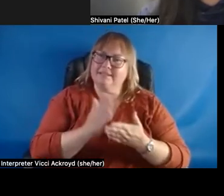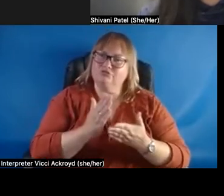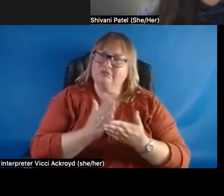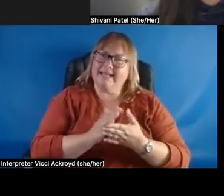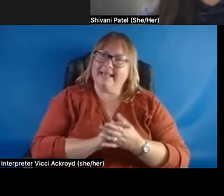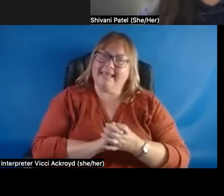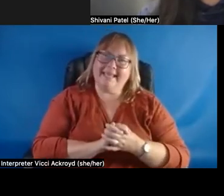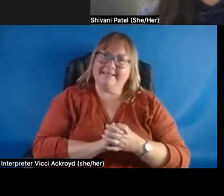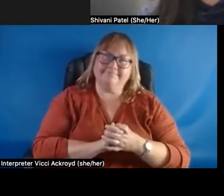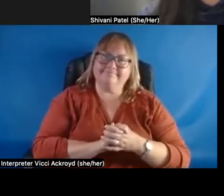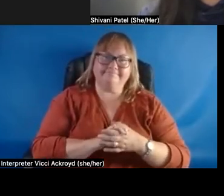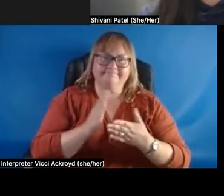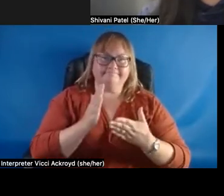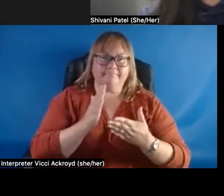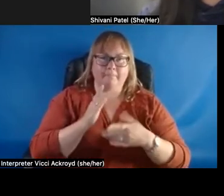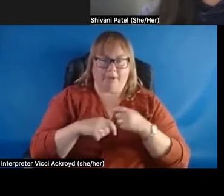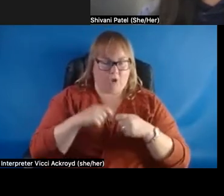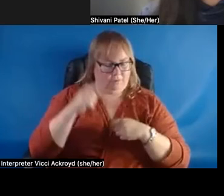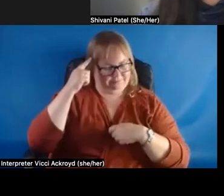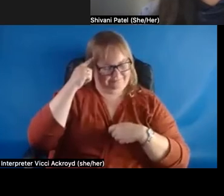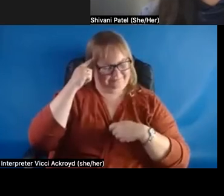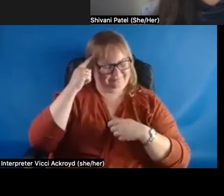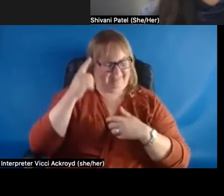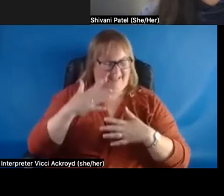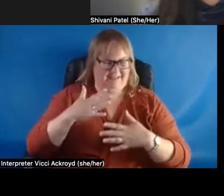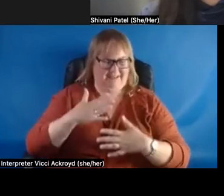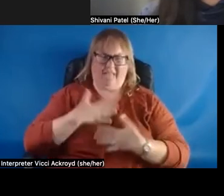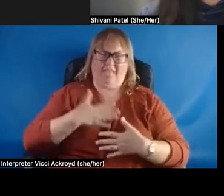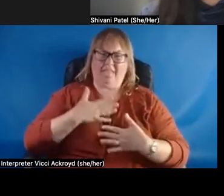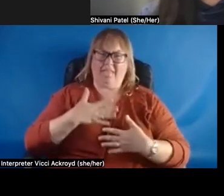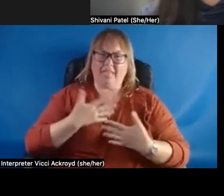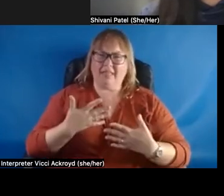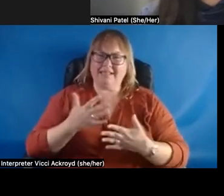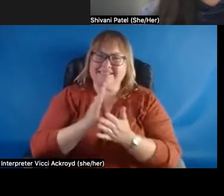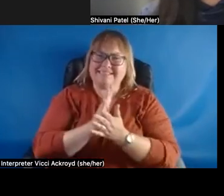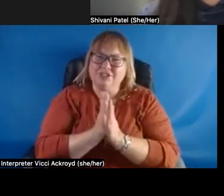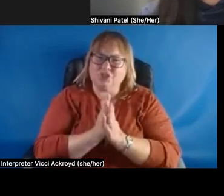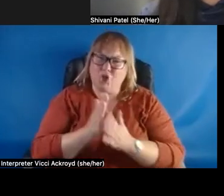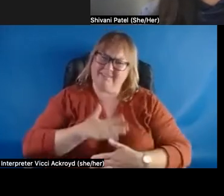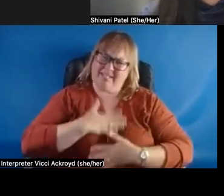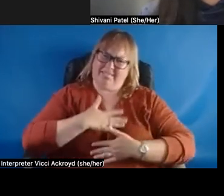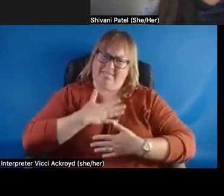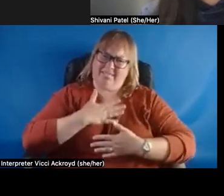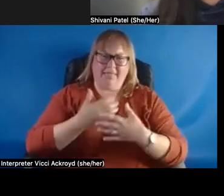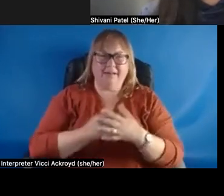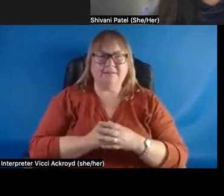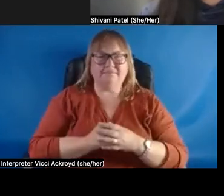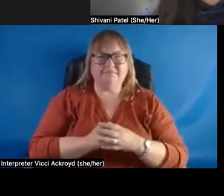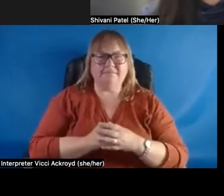really disturbs you. So being a person in itself it's not a